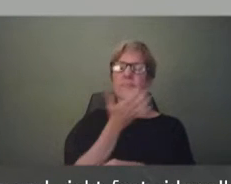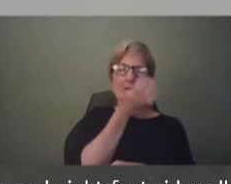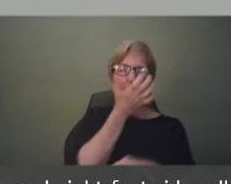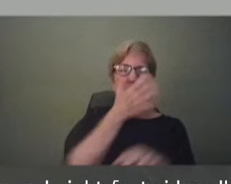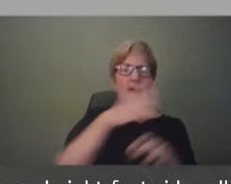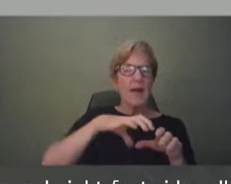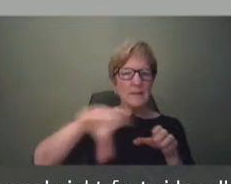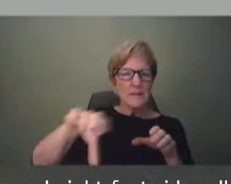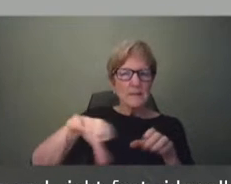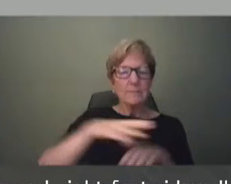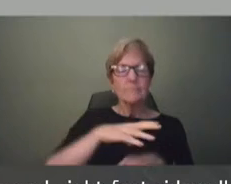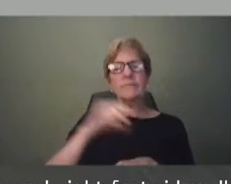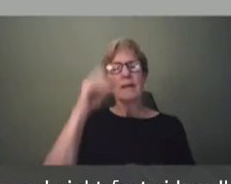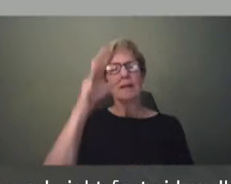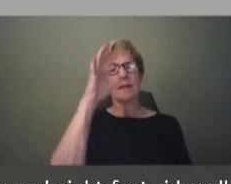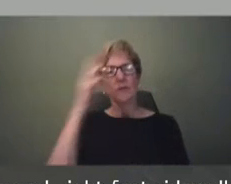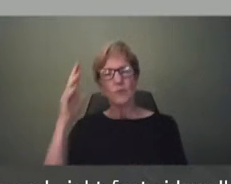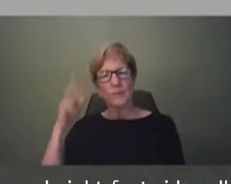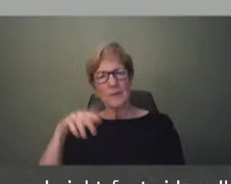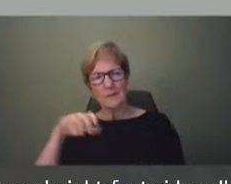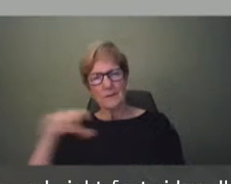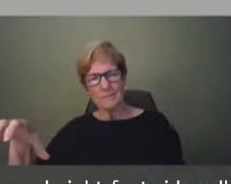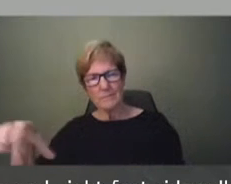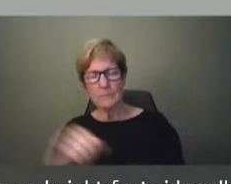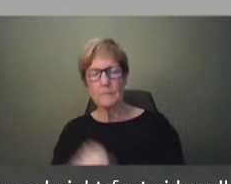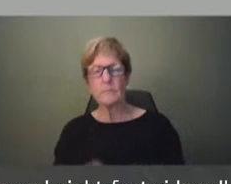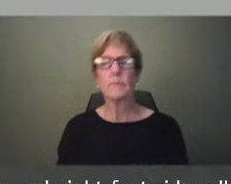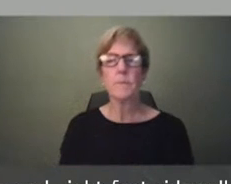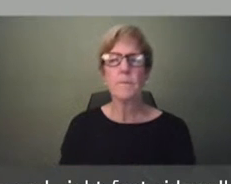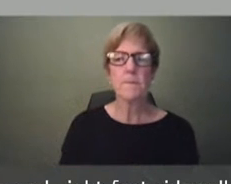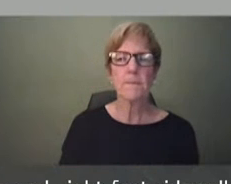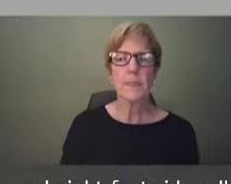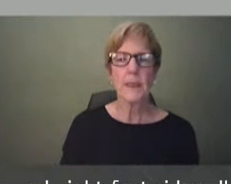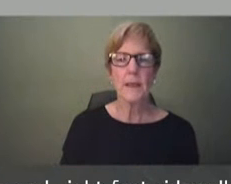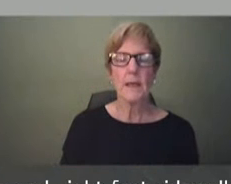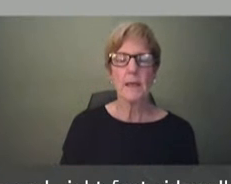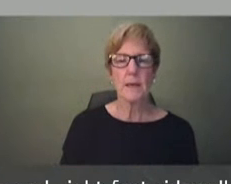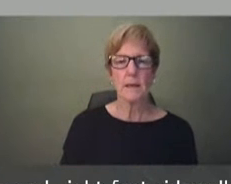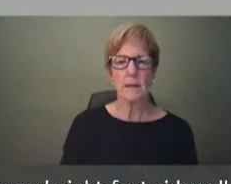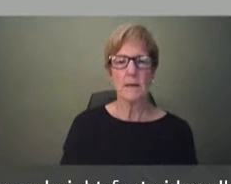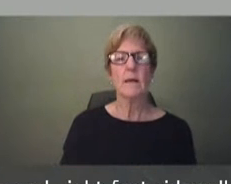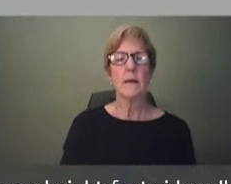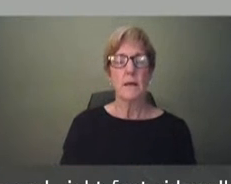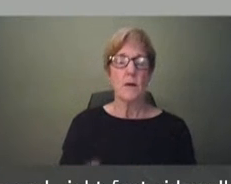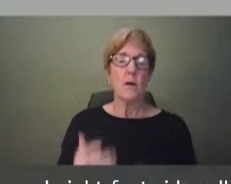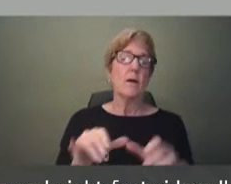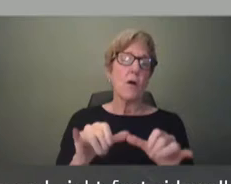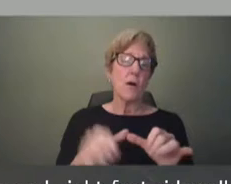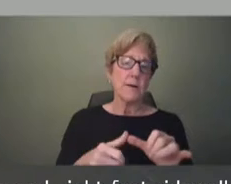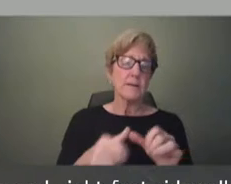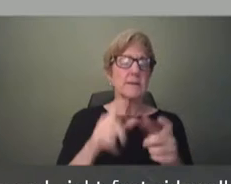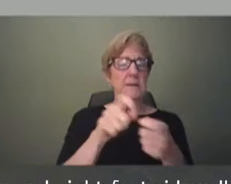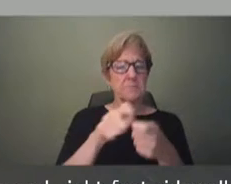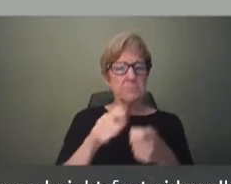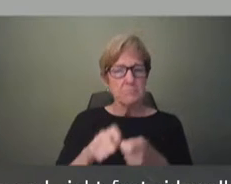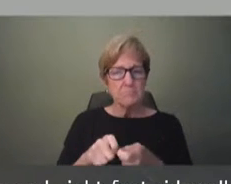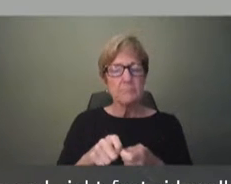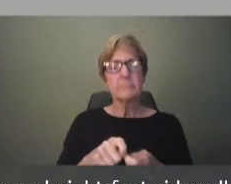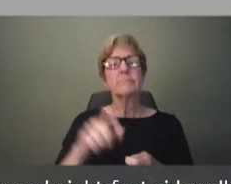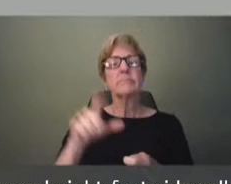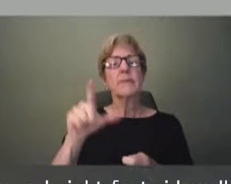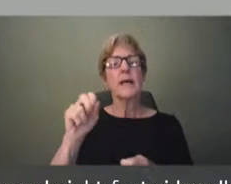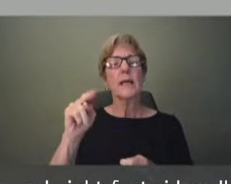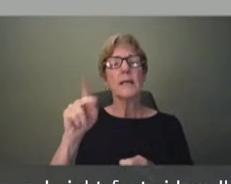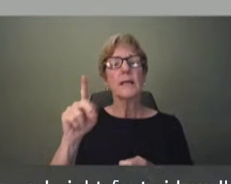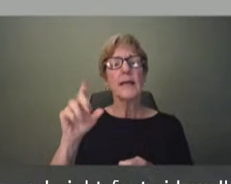and along a portion of the north side of the proposed Street uh do propose architectural details as well as a 10ft landscape area